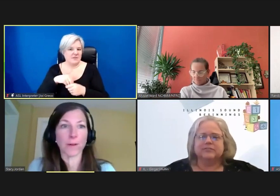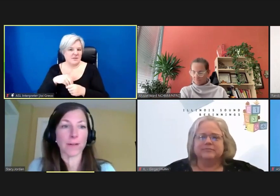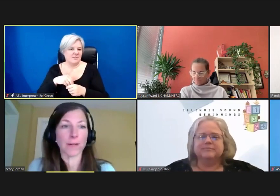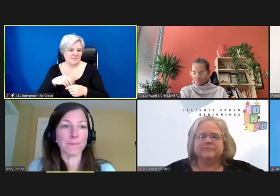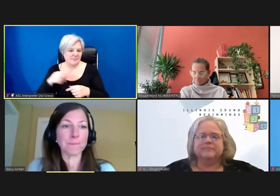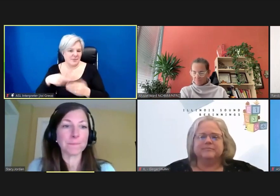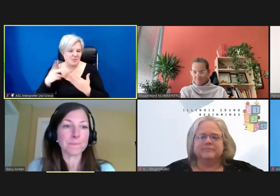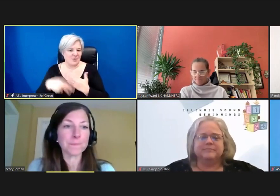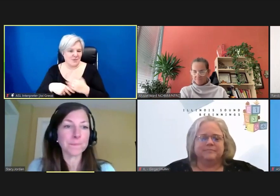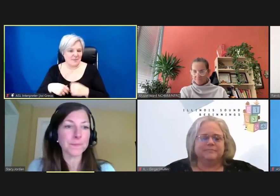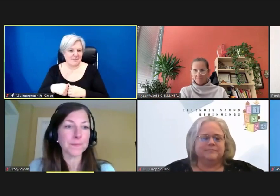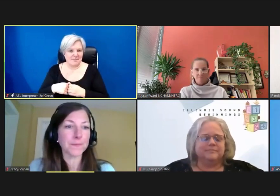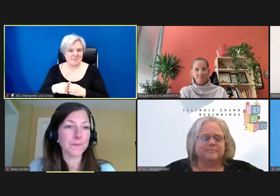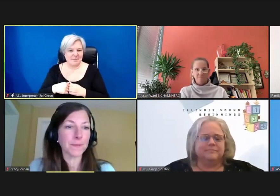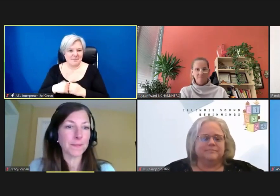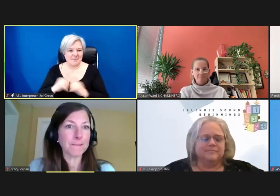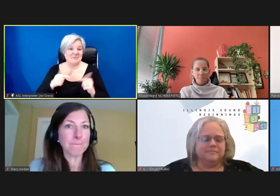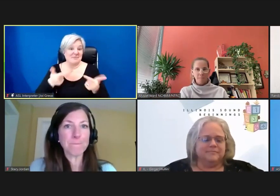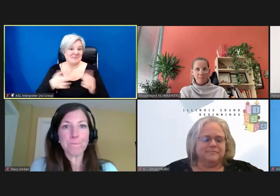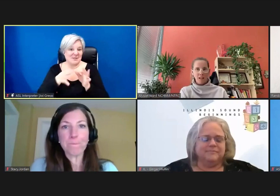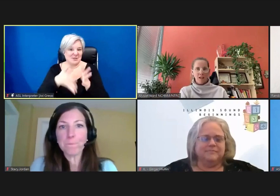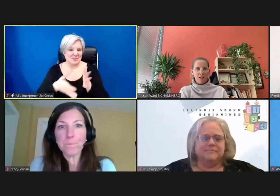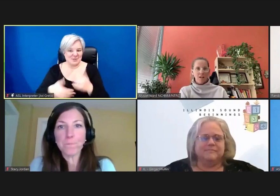participation in the program.